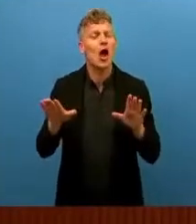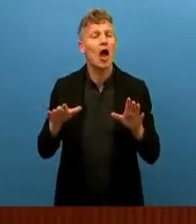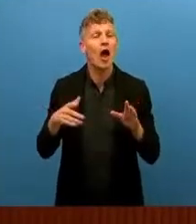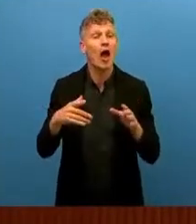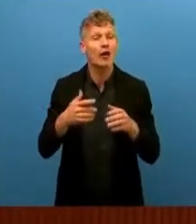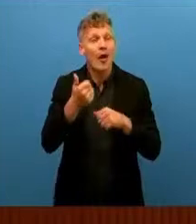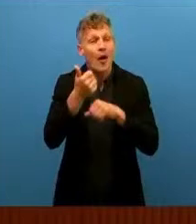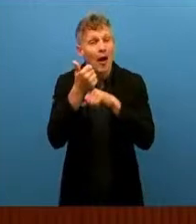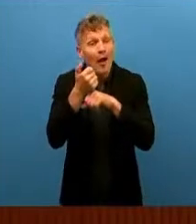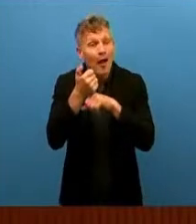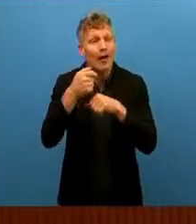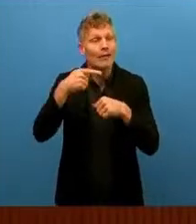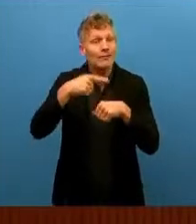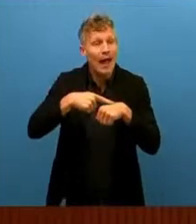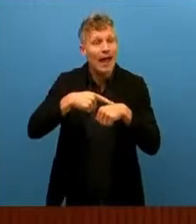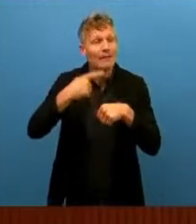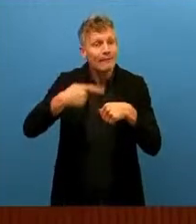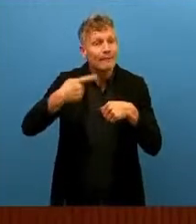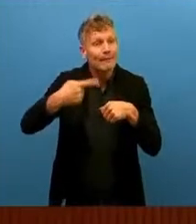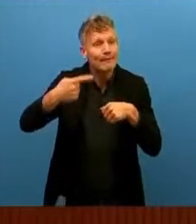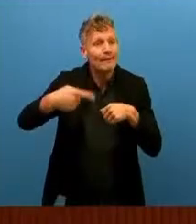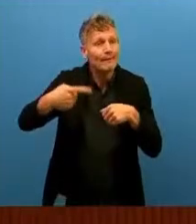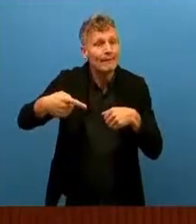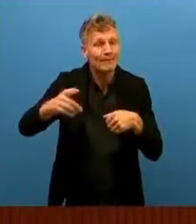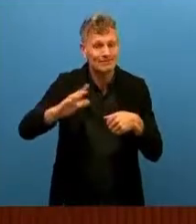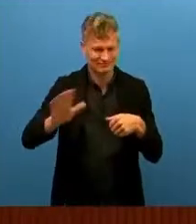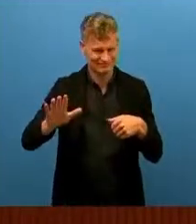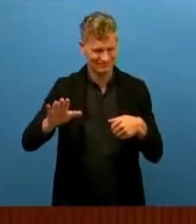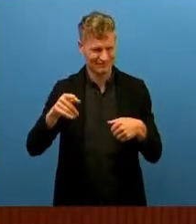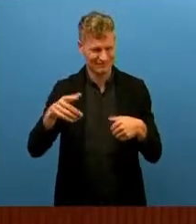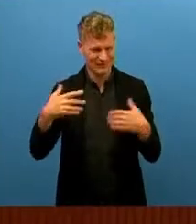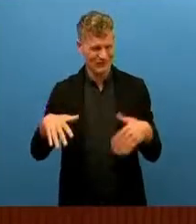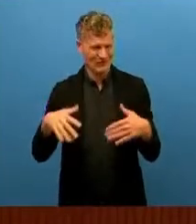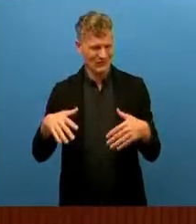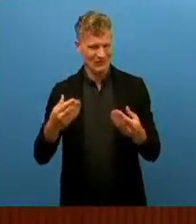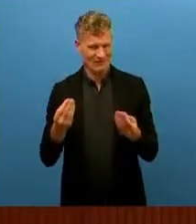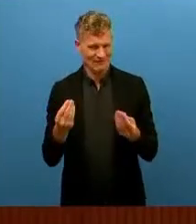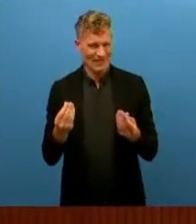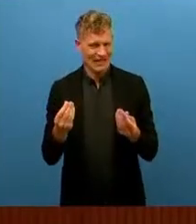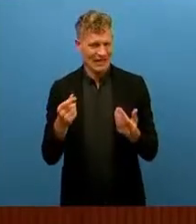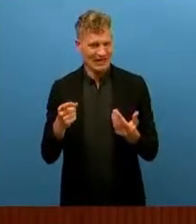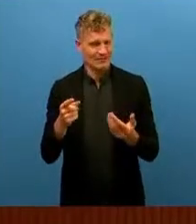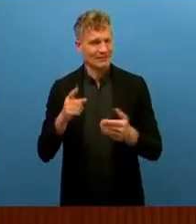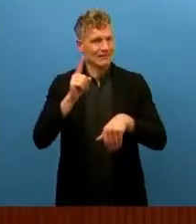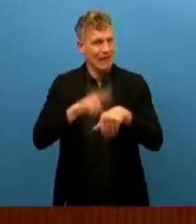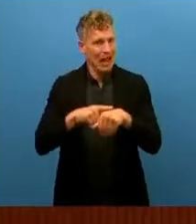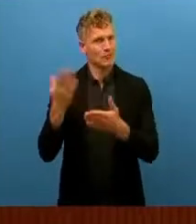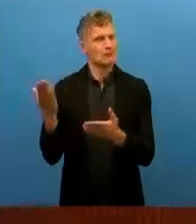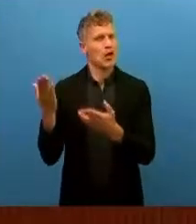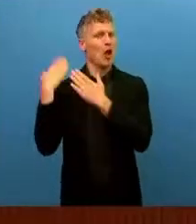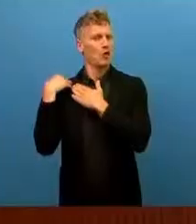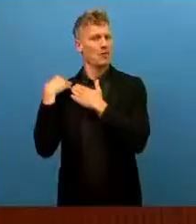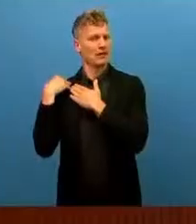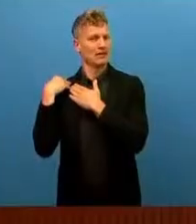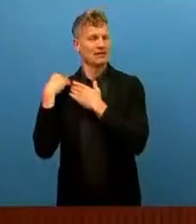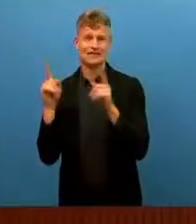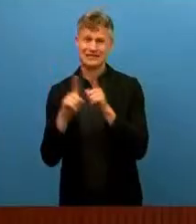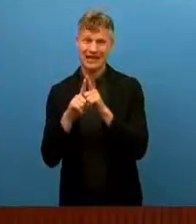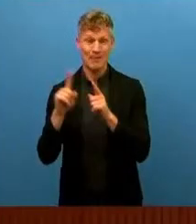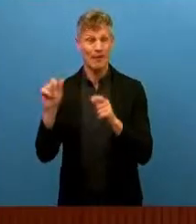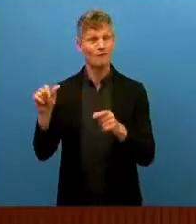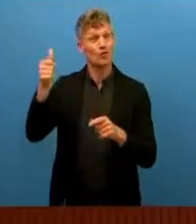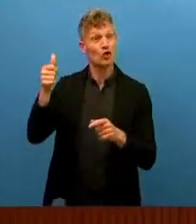every Indigenous representative who walks through these halls. Representatives like the Haudenosaunee, Daskahe, and Tahu